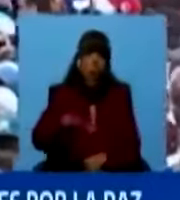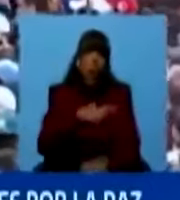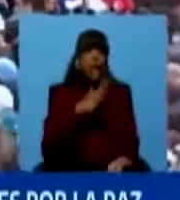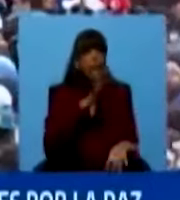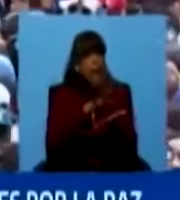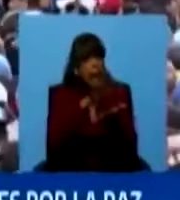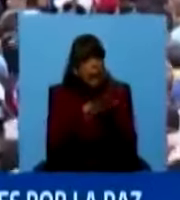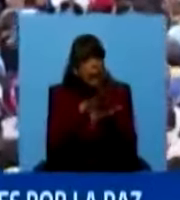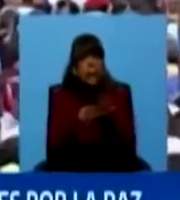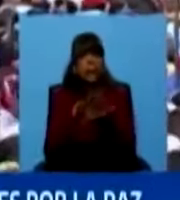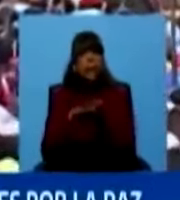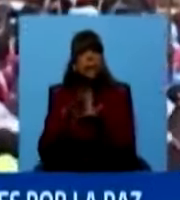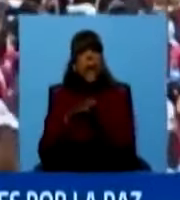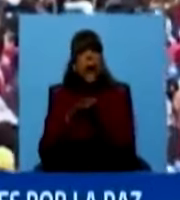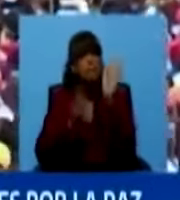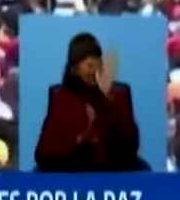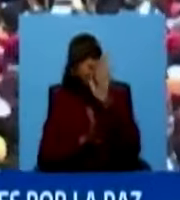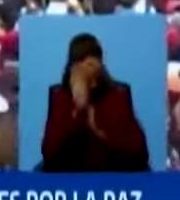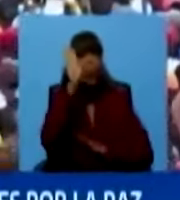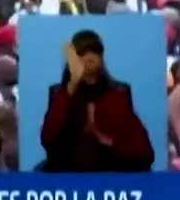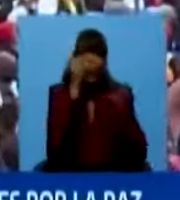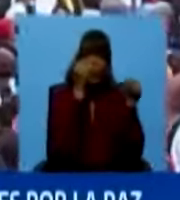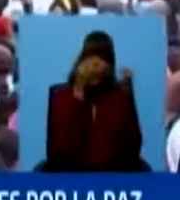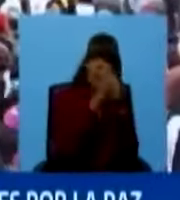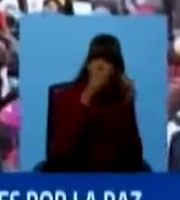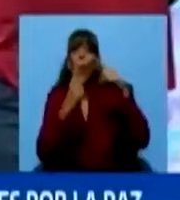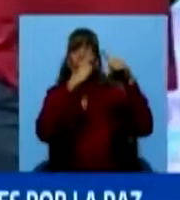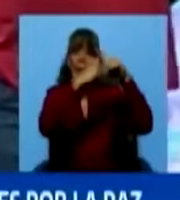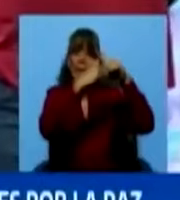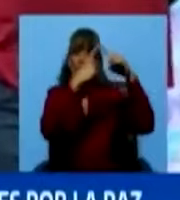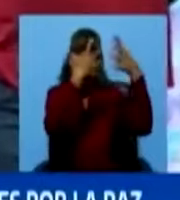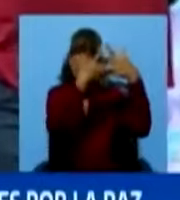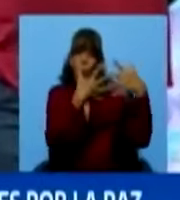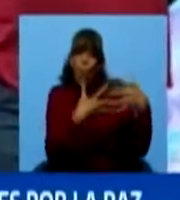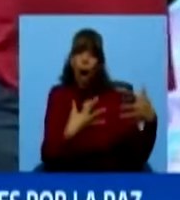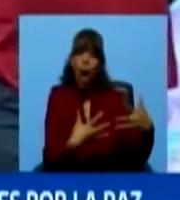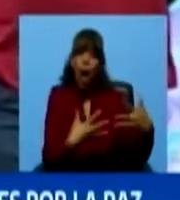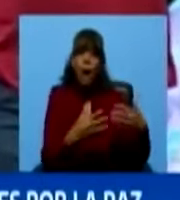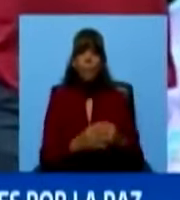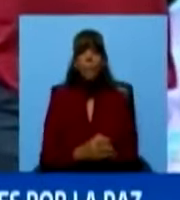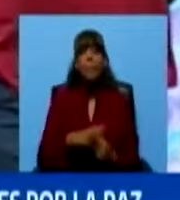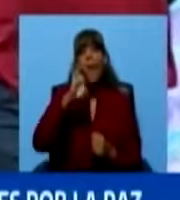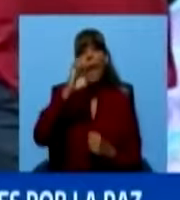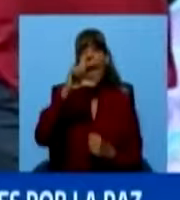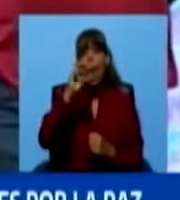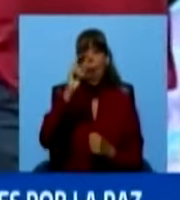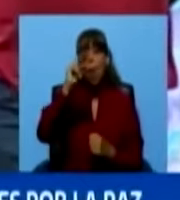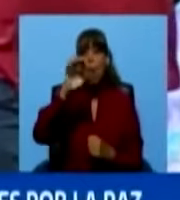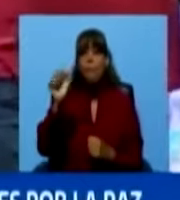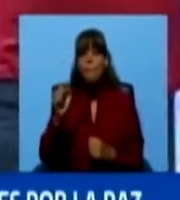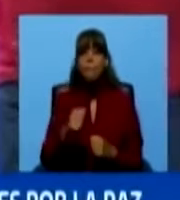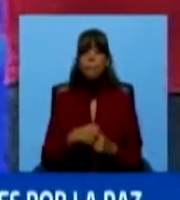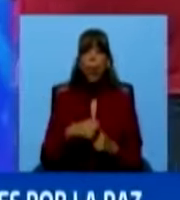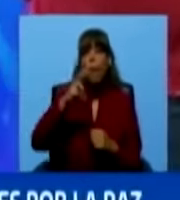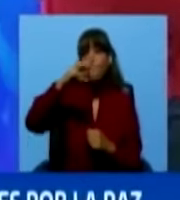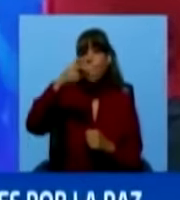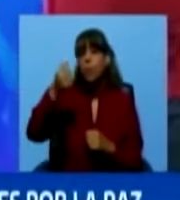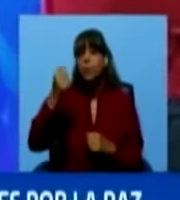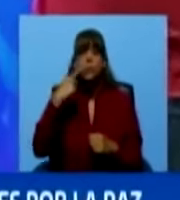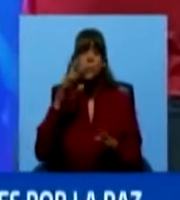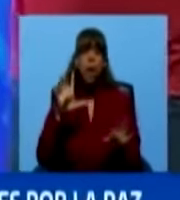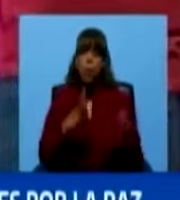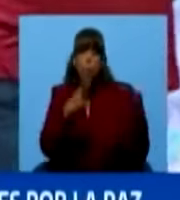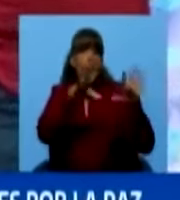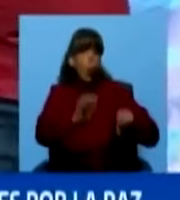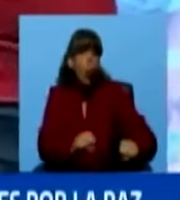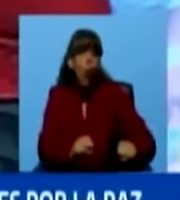prezante rezultat ofisyèl ki ta montre Maduro te remporte 51% voyo. Anvan sa,